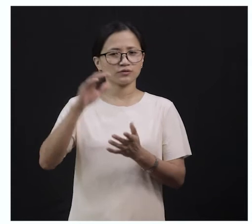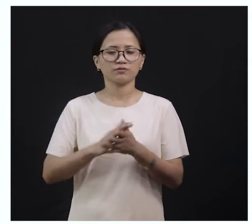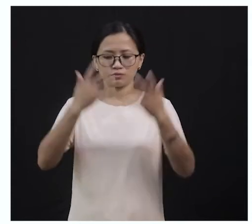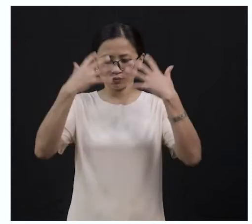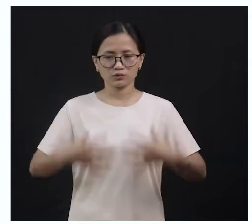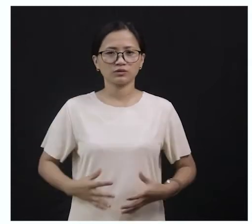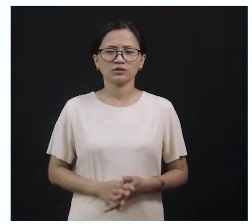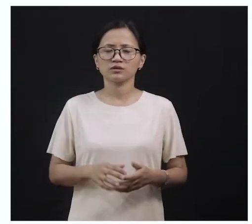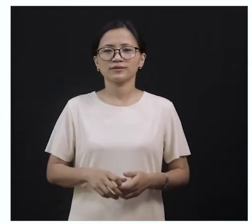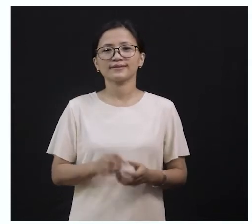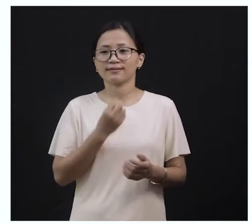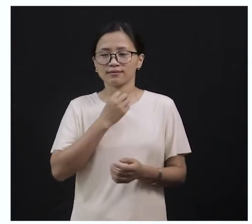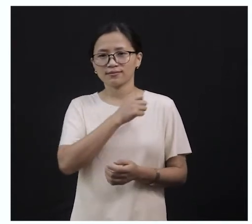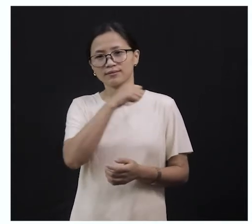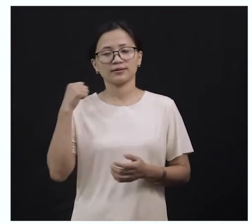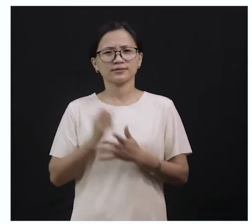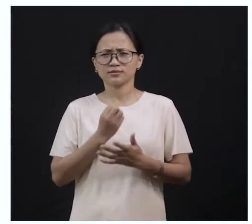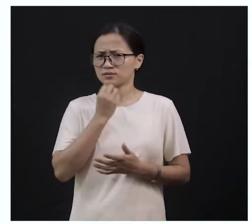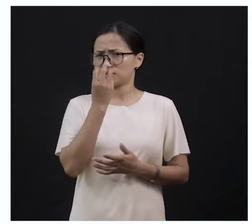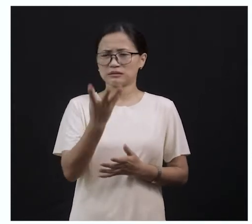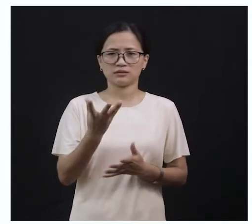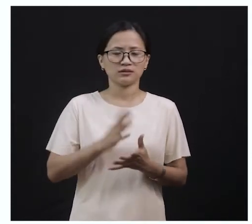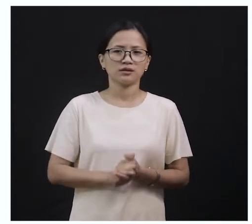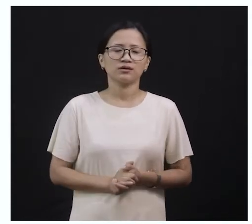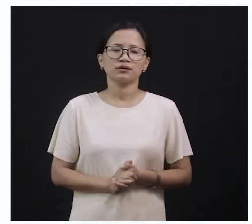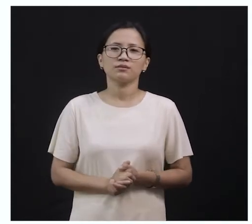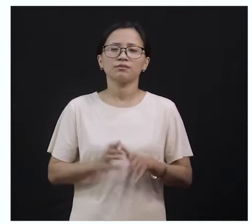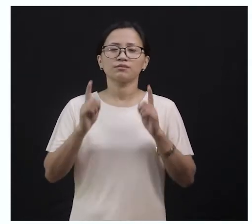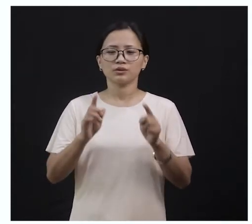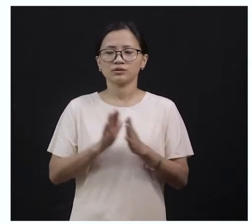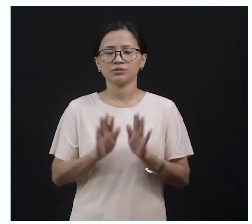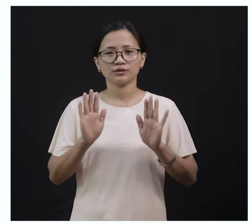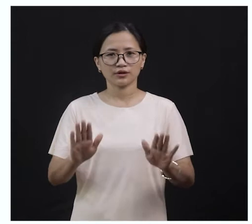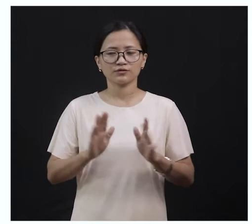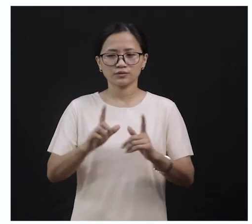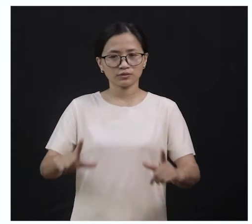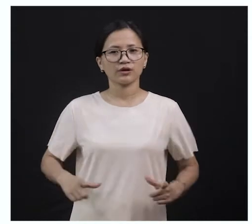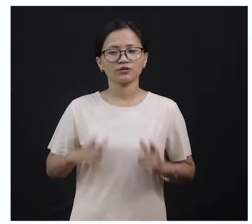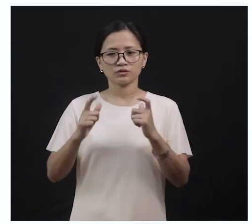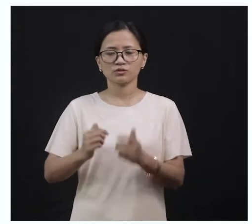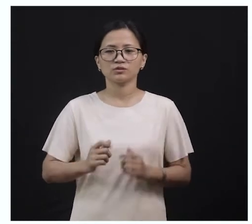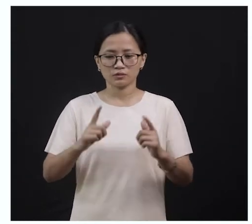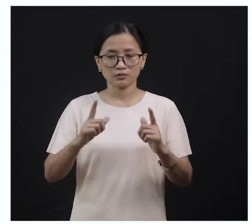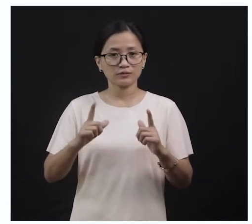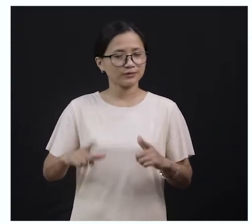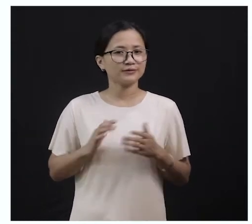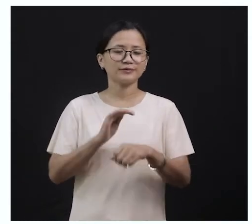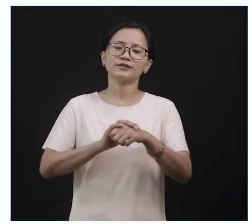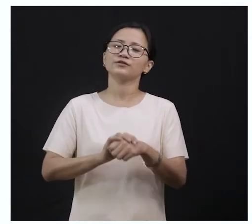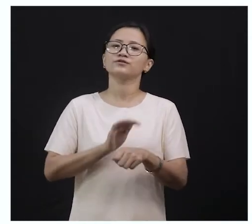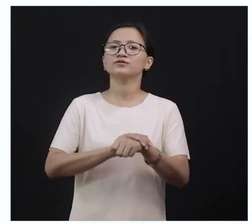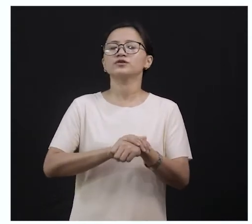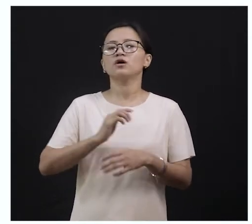you just die easily, you are entitled. Means you have something to live on. You, just like me, we